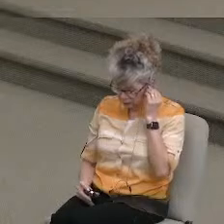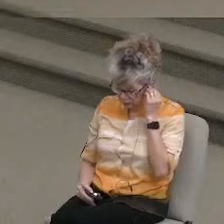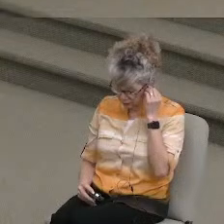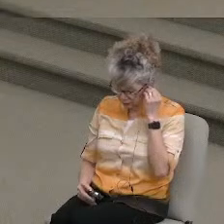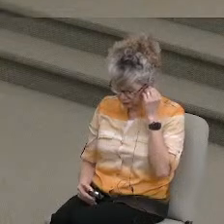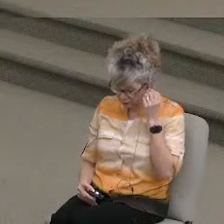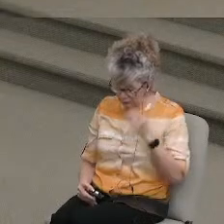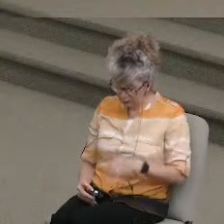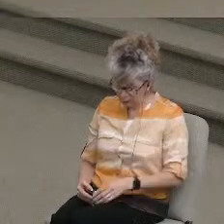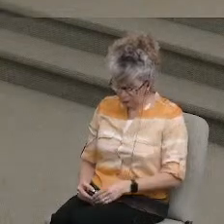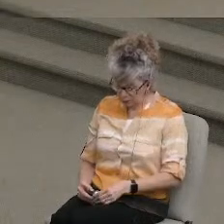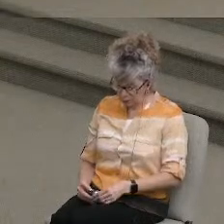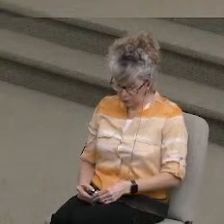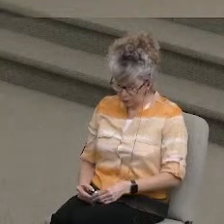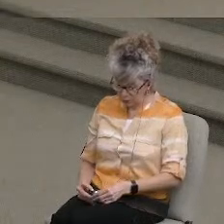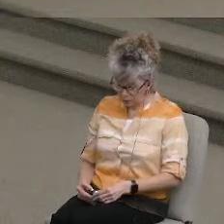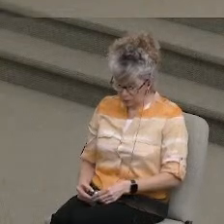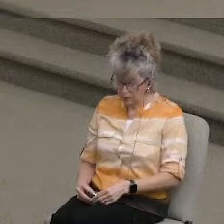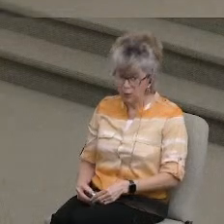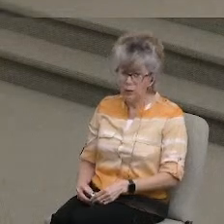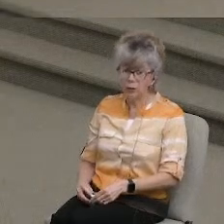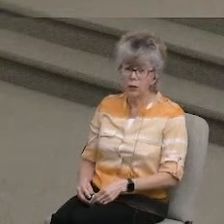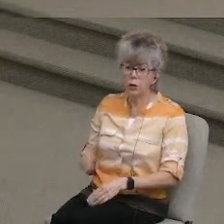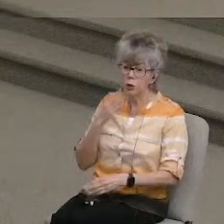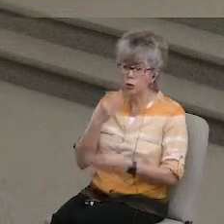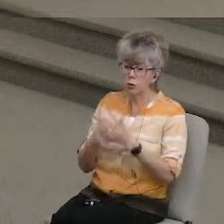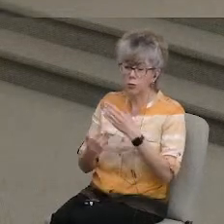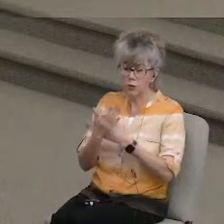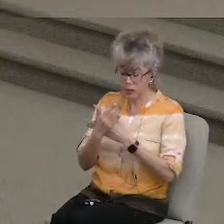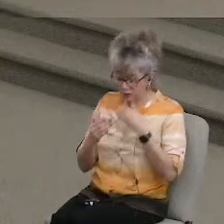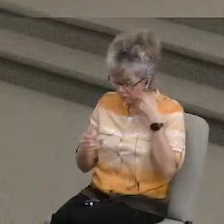Good morning and happy Easter to everybody. Good to see everybody here this morning.